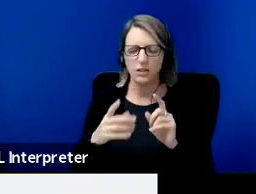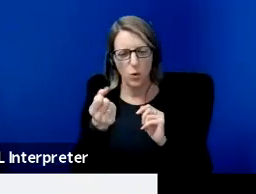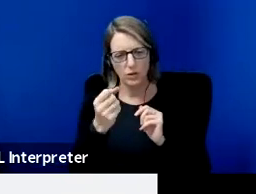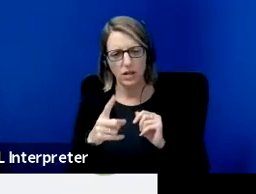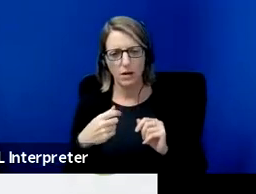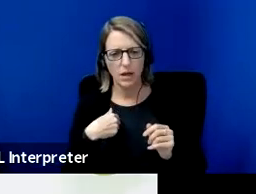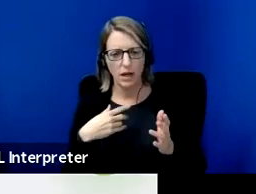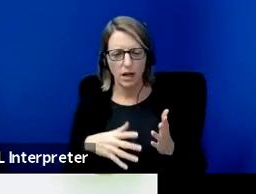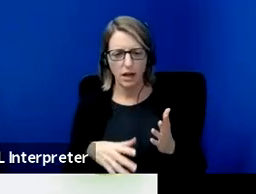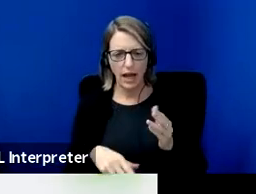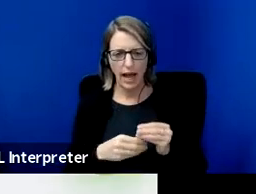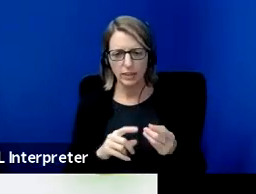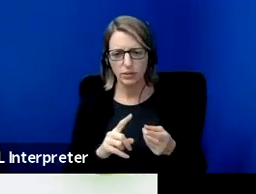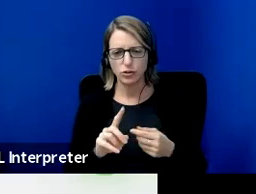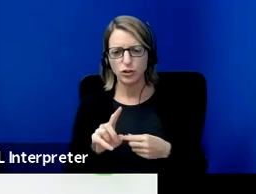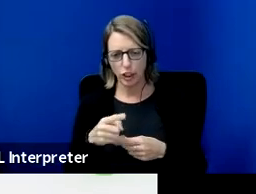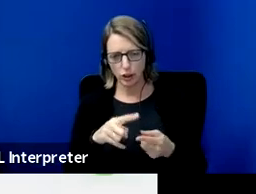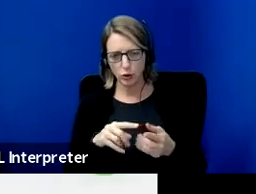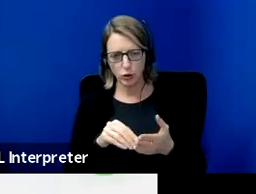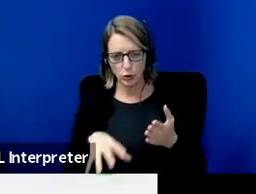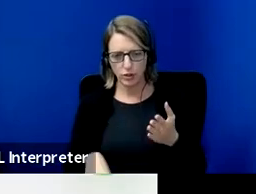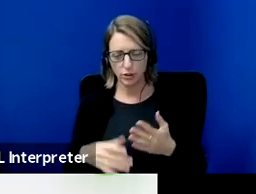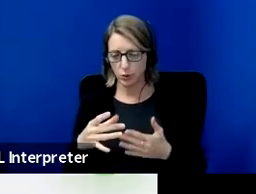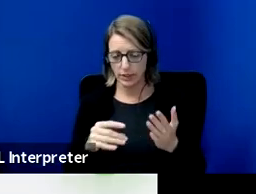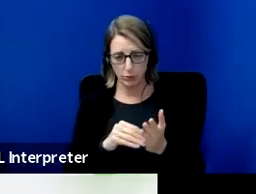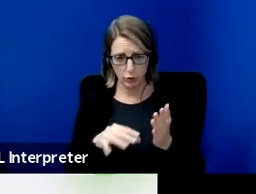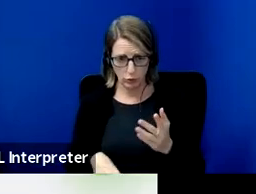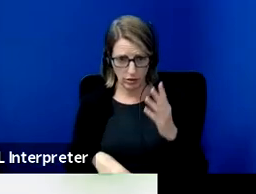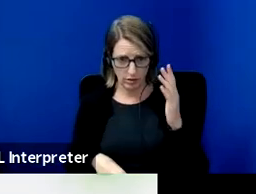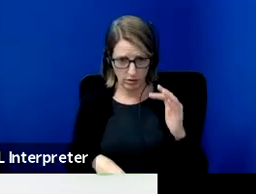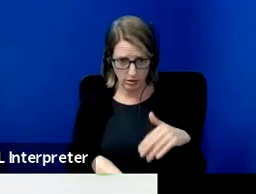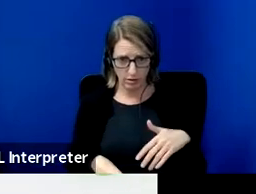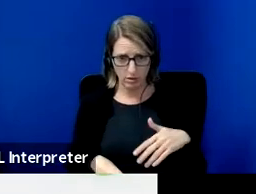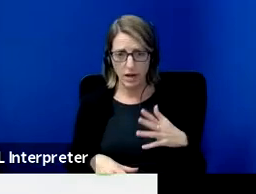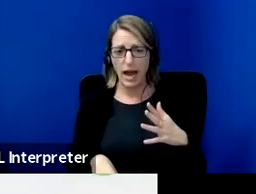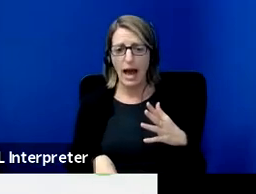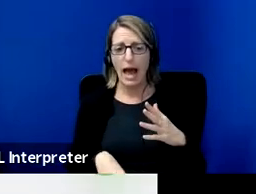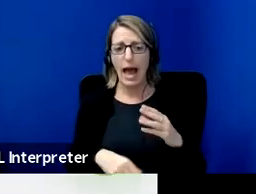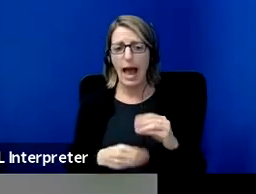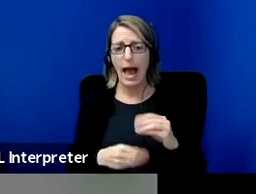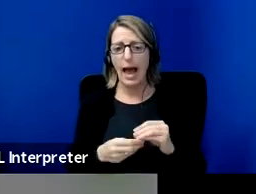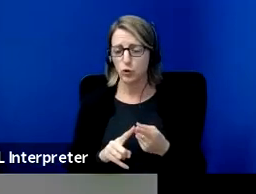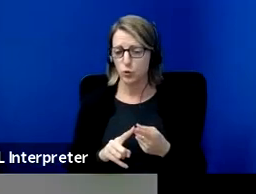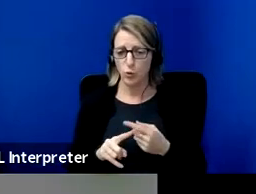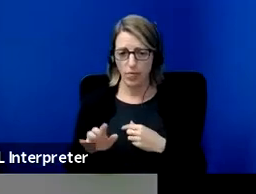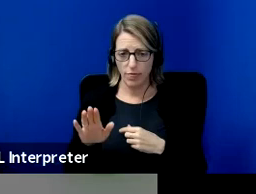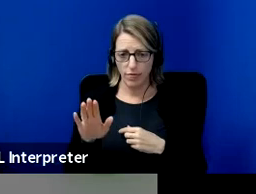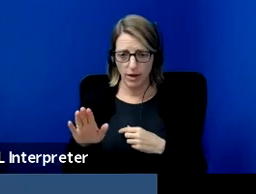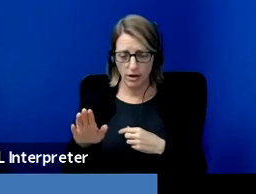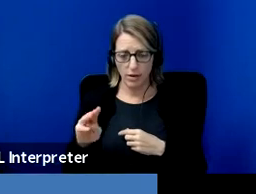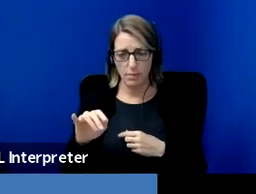student. So sample student, I'm going to just add it completely just to their main